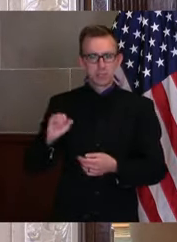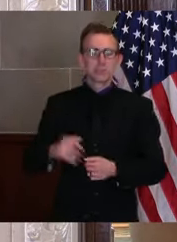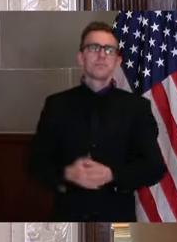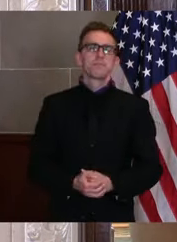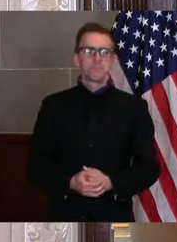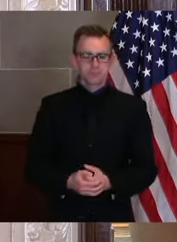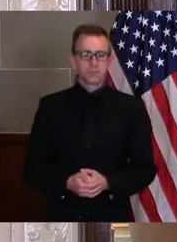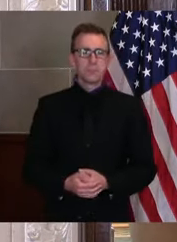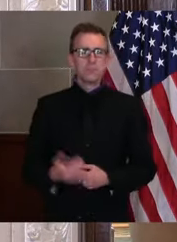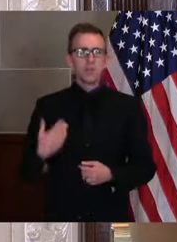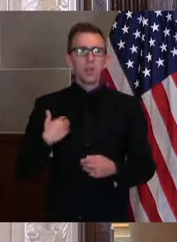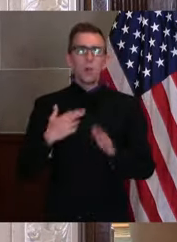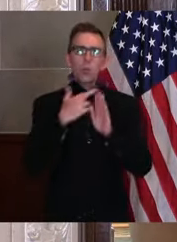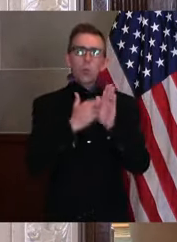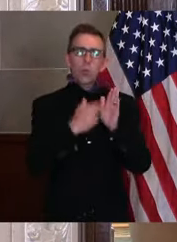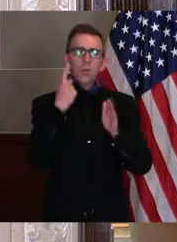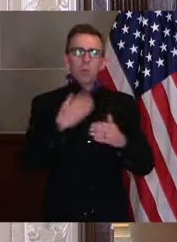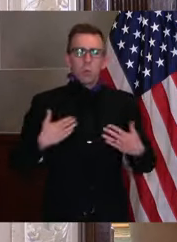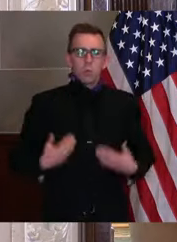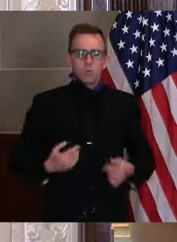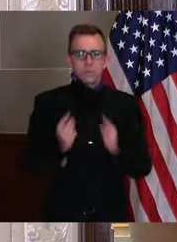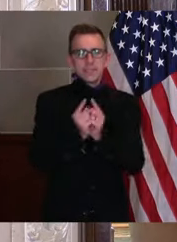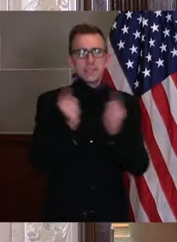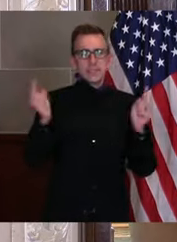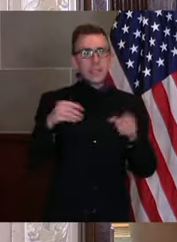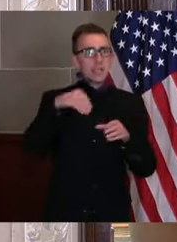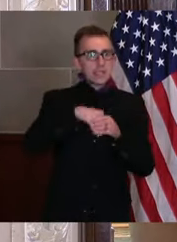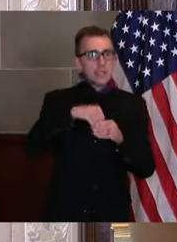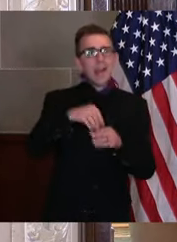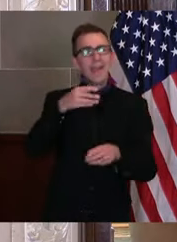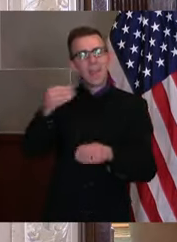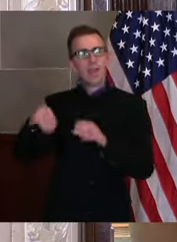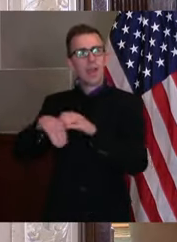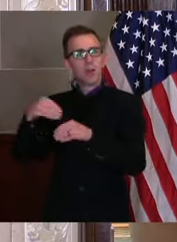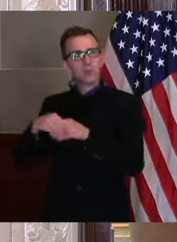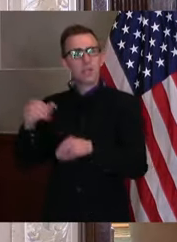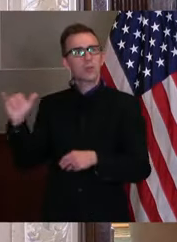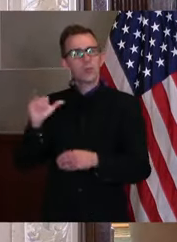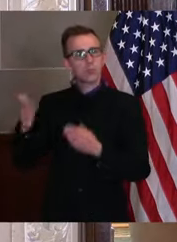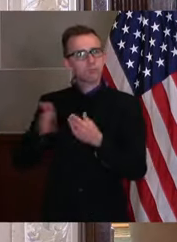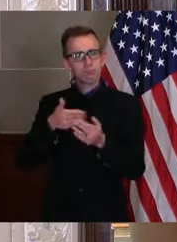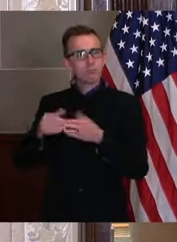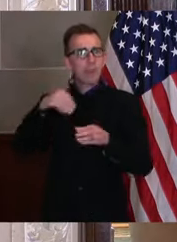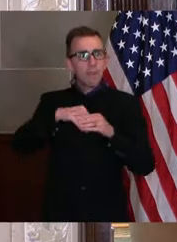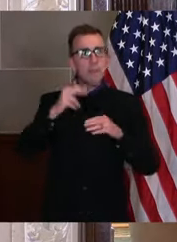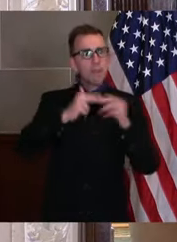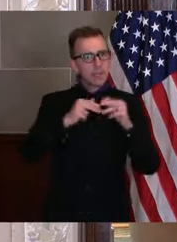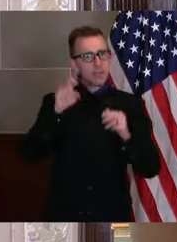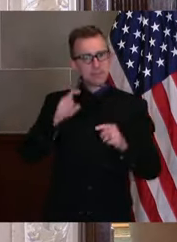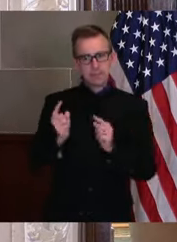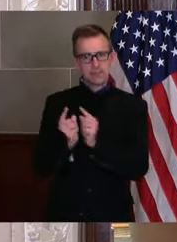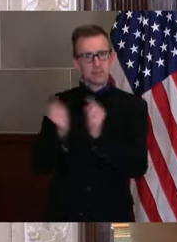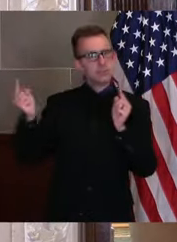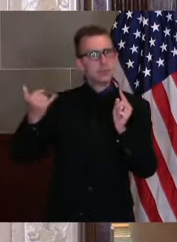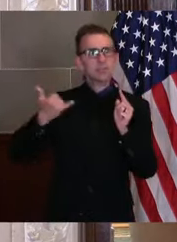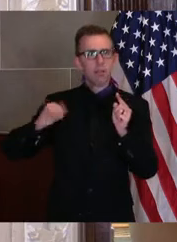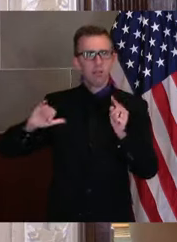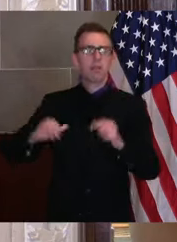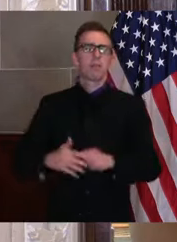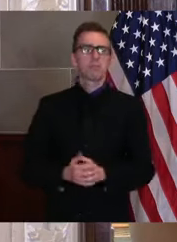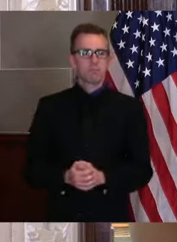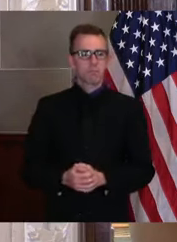recommendations for social distancing inside and outside the workstations. And then the appropriate use and application